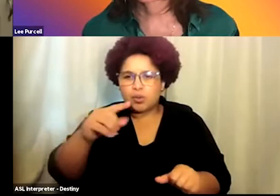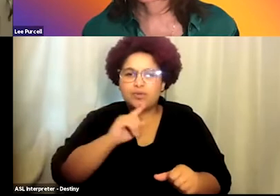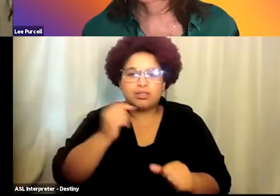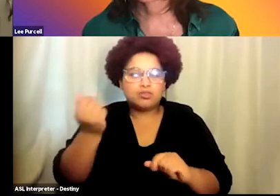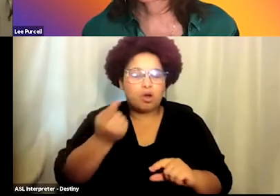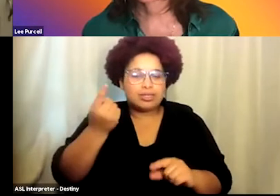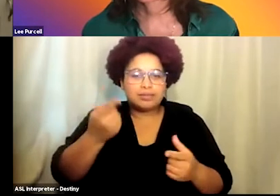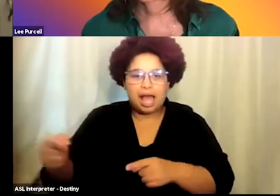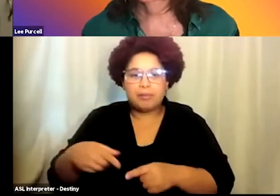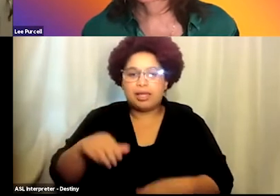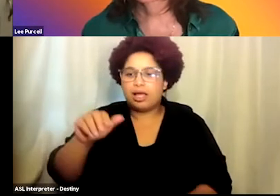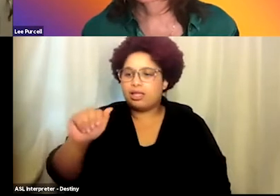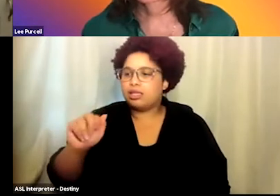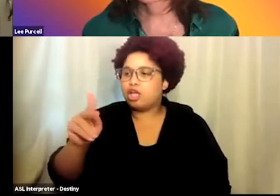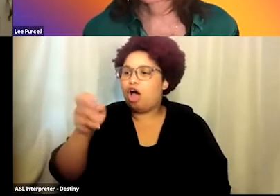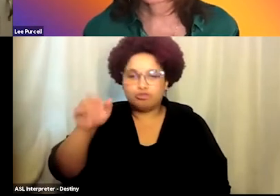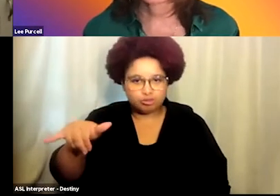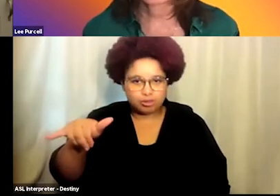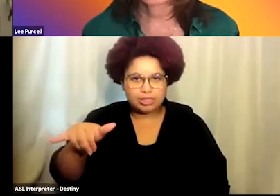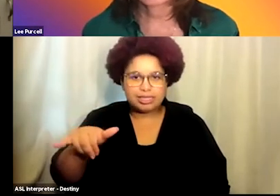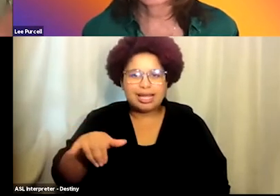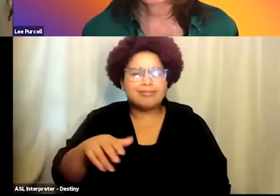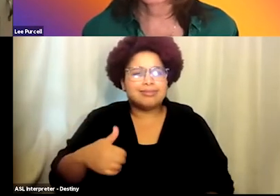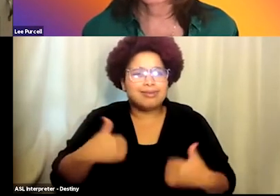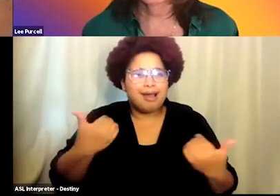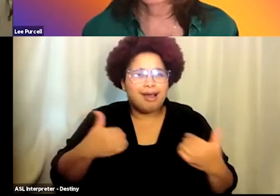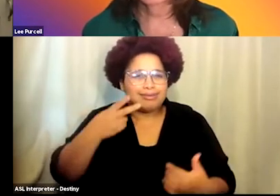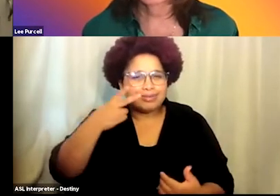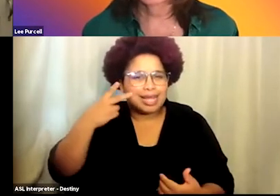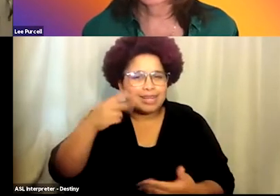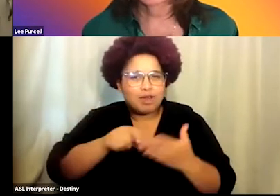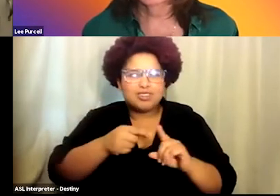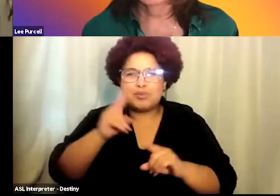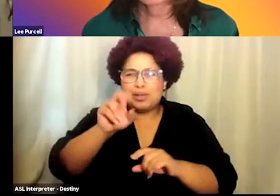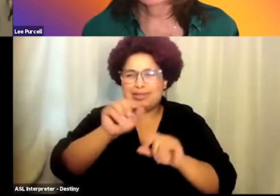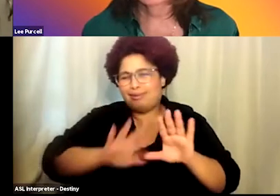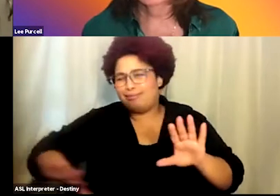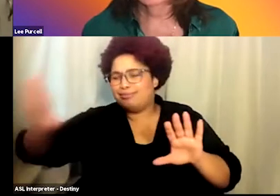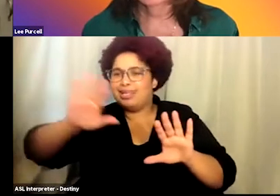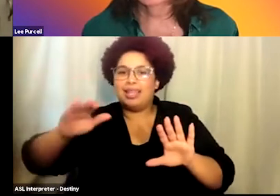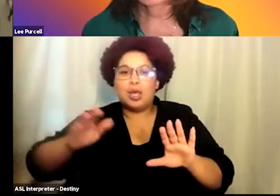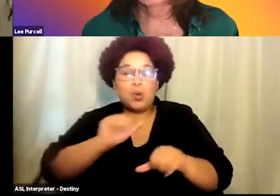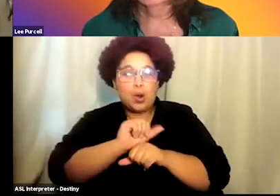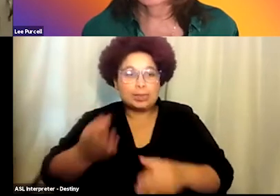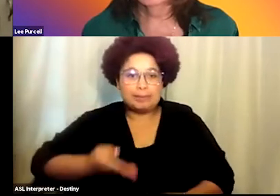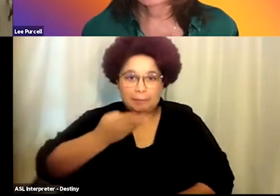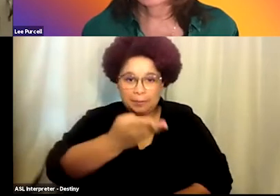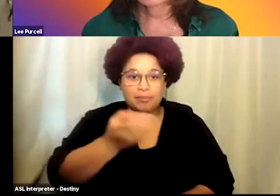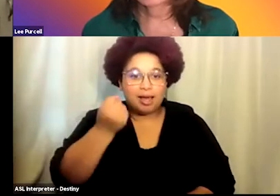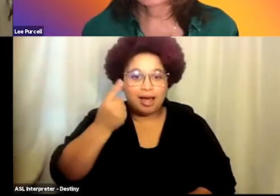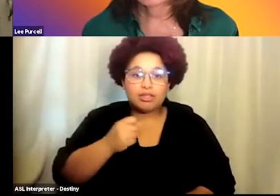going on at the Autry, and these young native writers from all over the country submit their works, but there's a lot